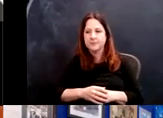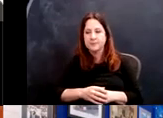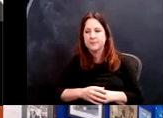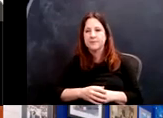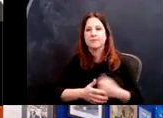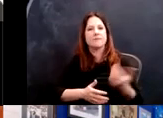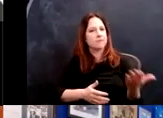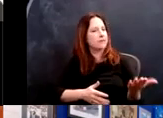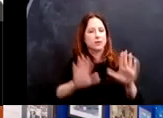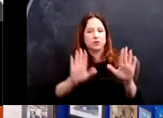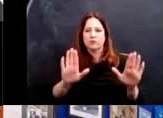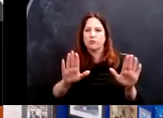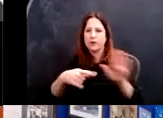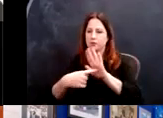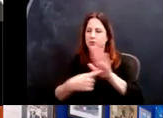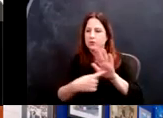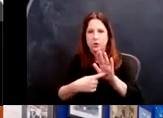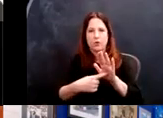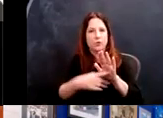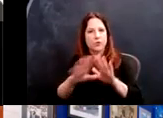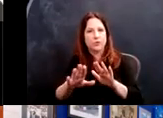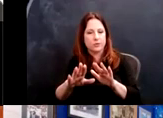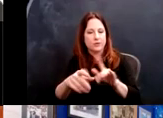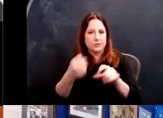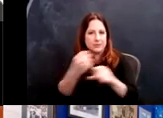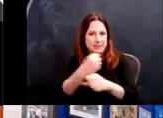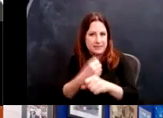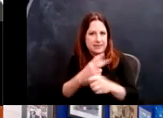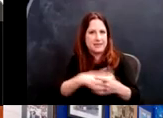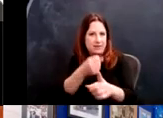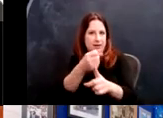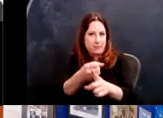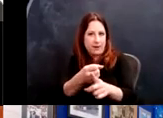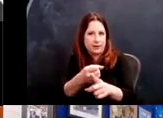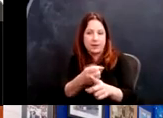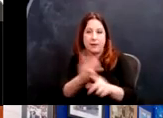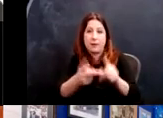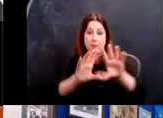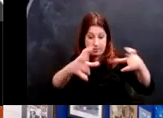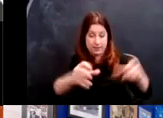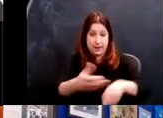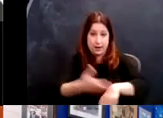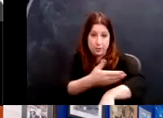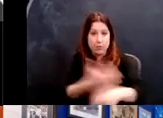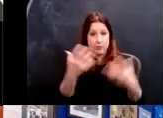that impact, that people are able to improve their health and wellness.